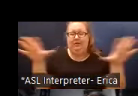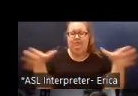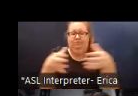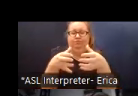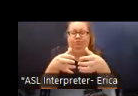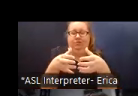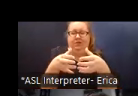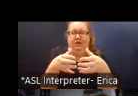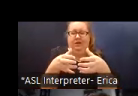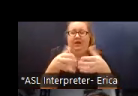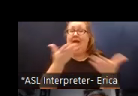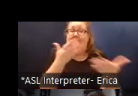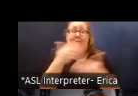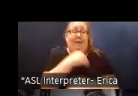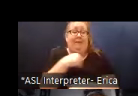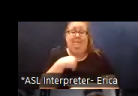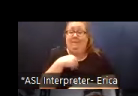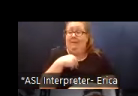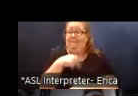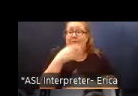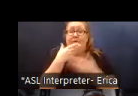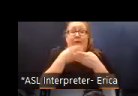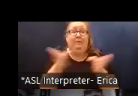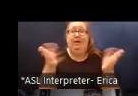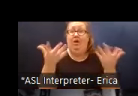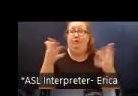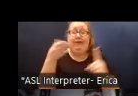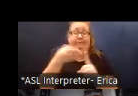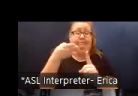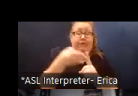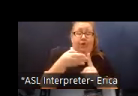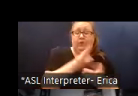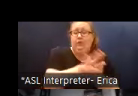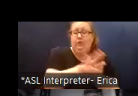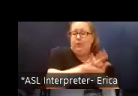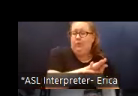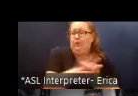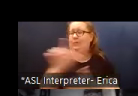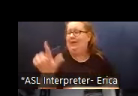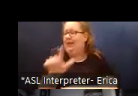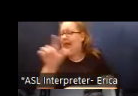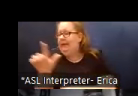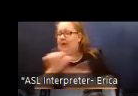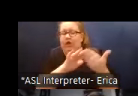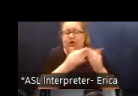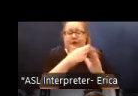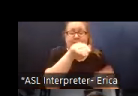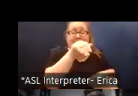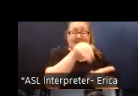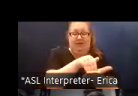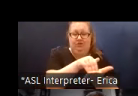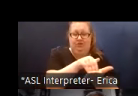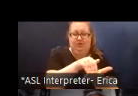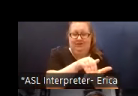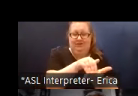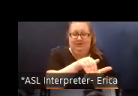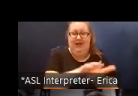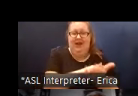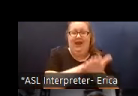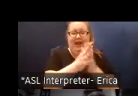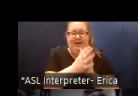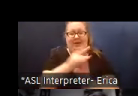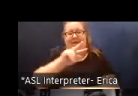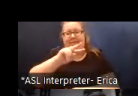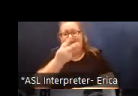the public might already go to, like schools or libraries, community centers, and having them do double duty when there is